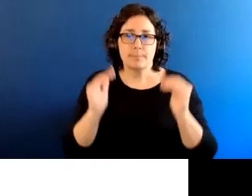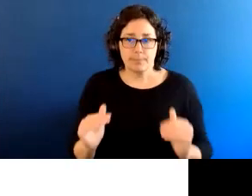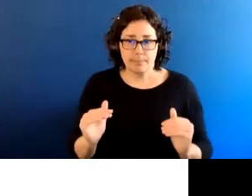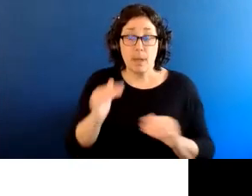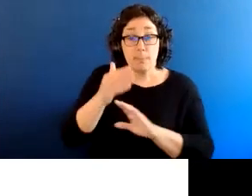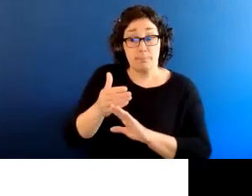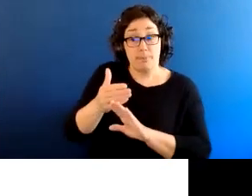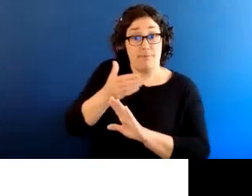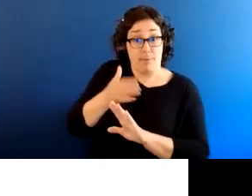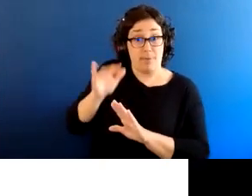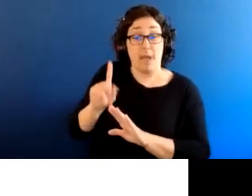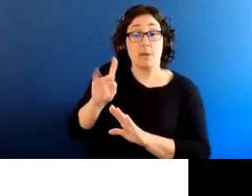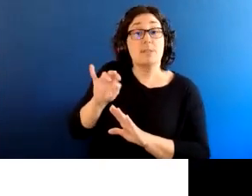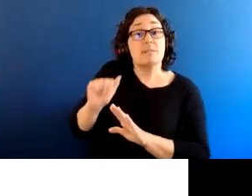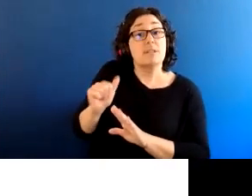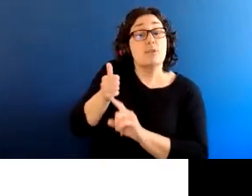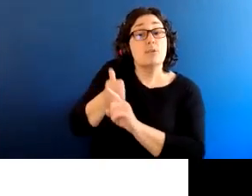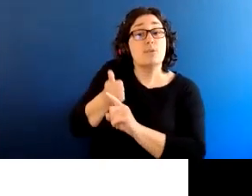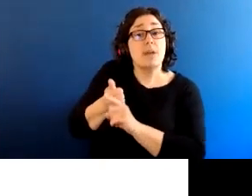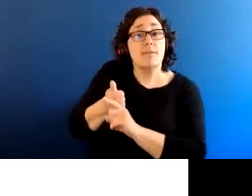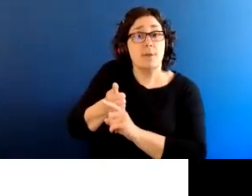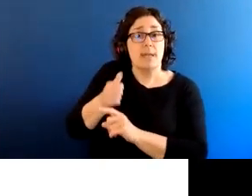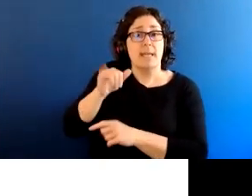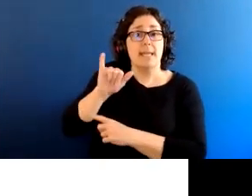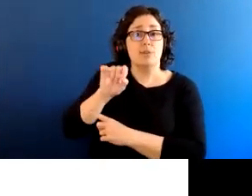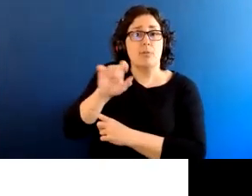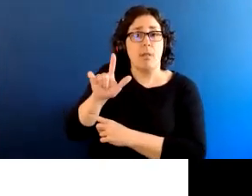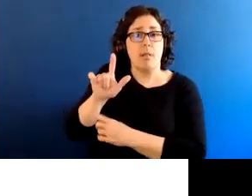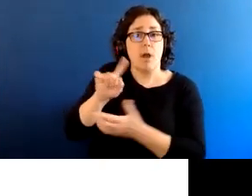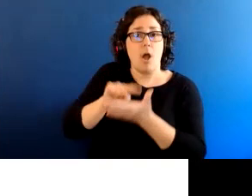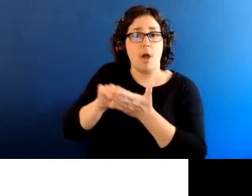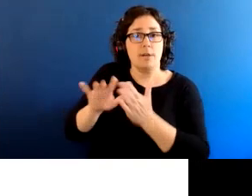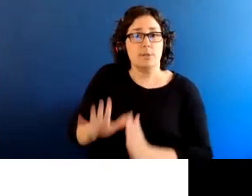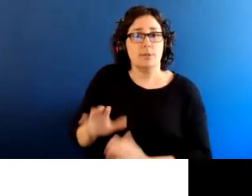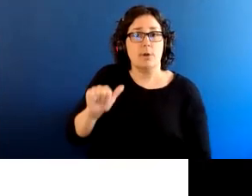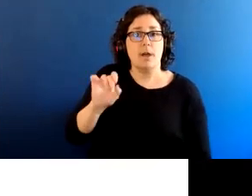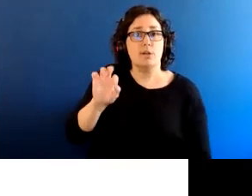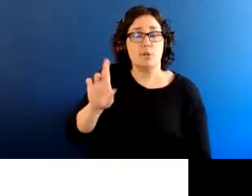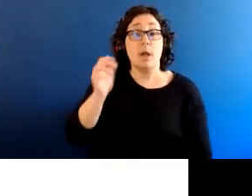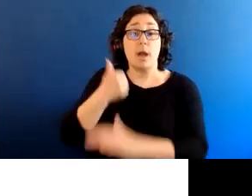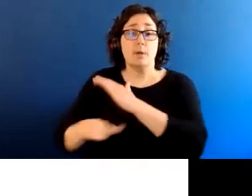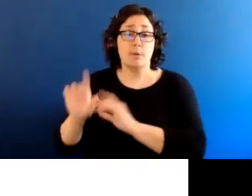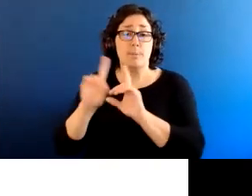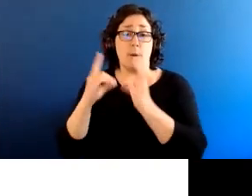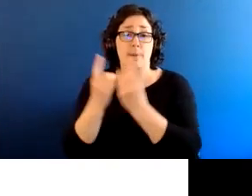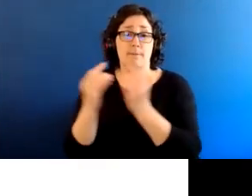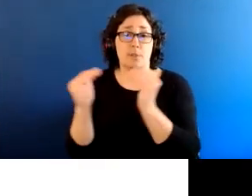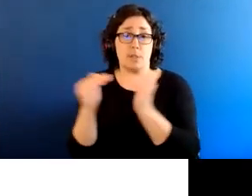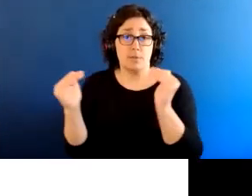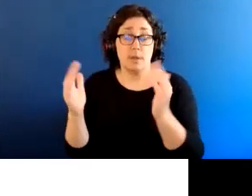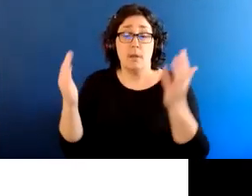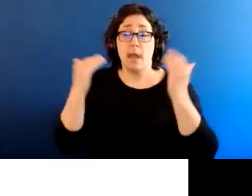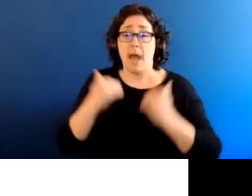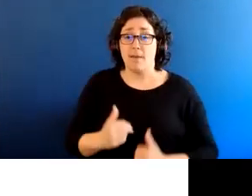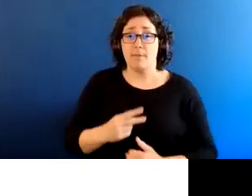Prior to this, Kristina was an internal auditor with the Department of Justice in Canada. She holds a bachelor's